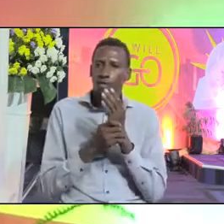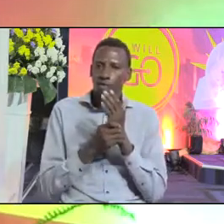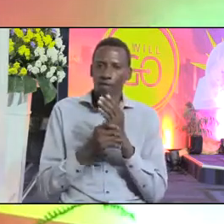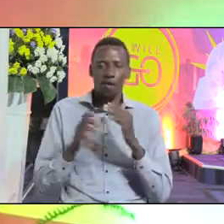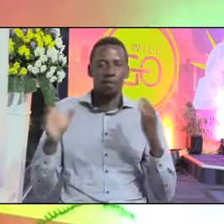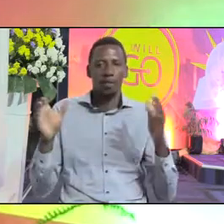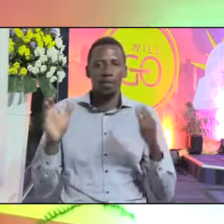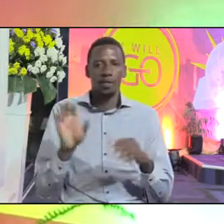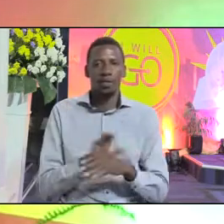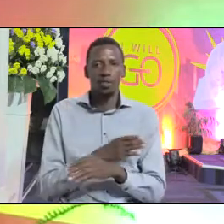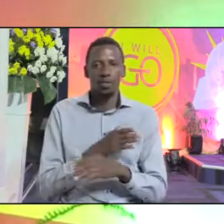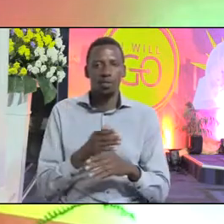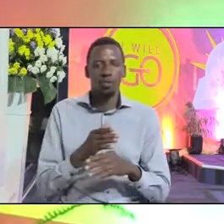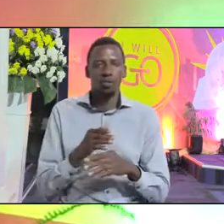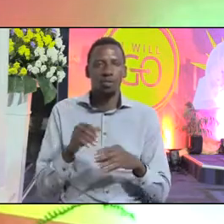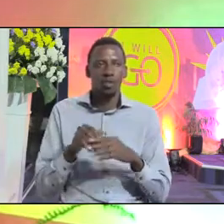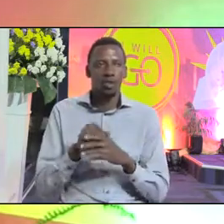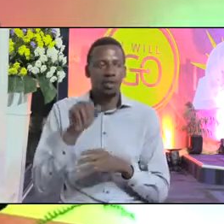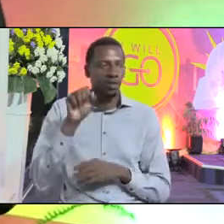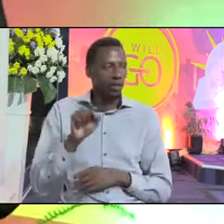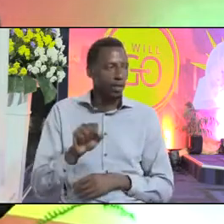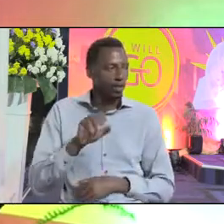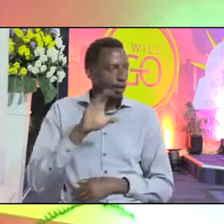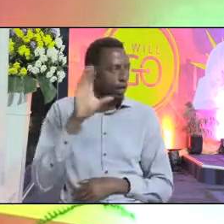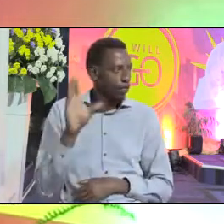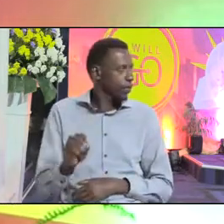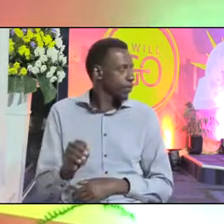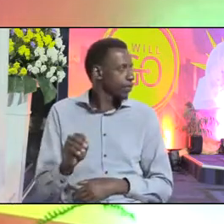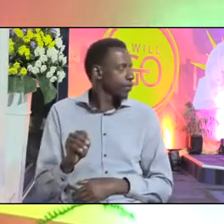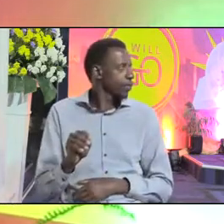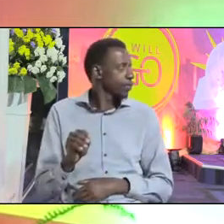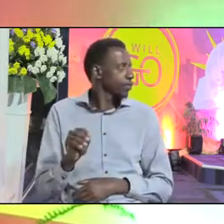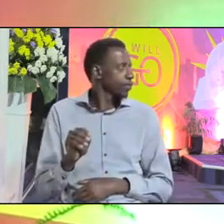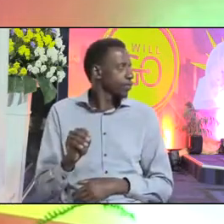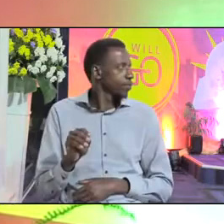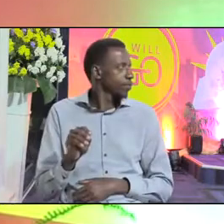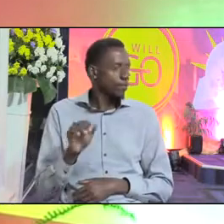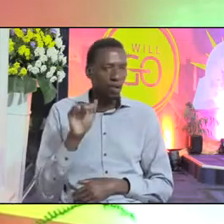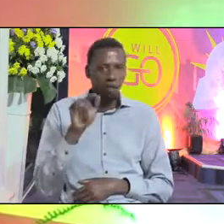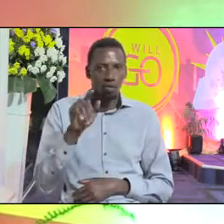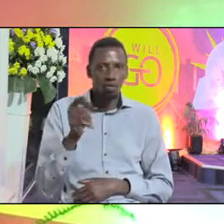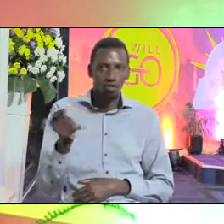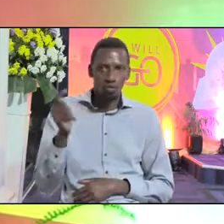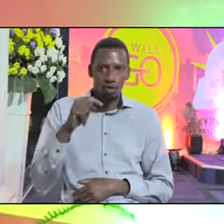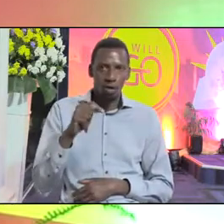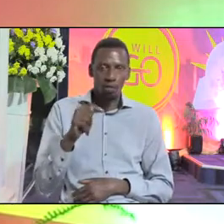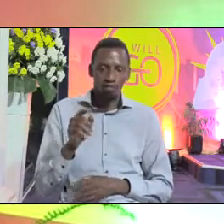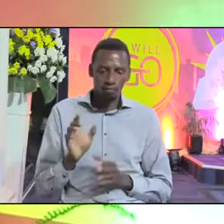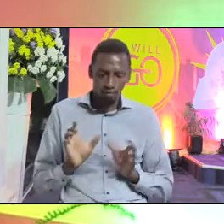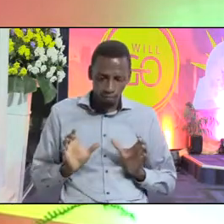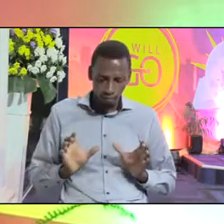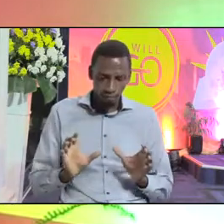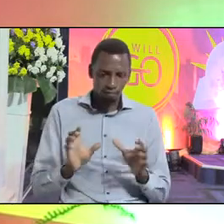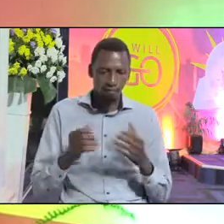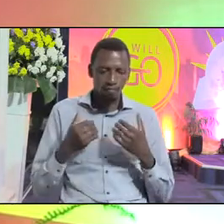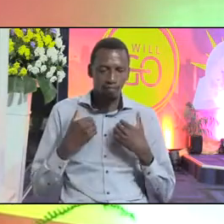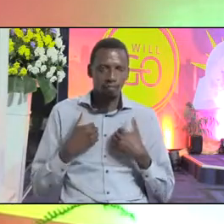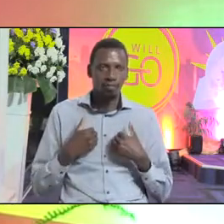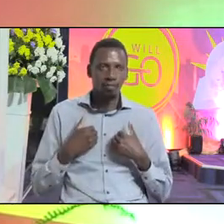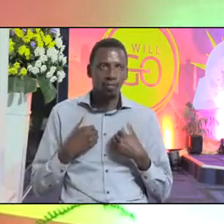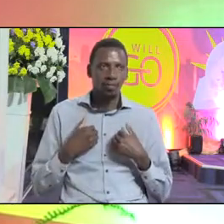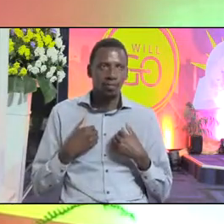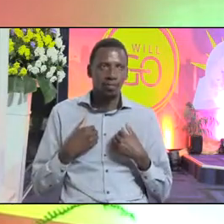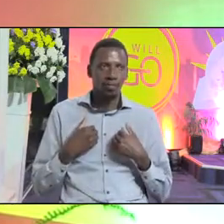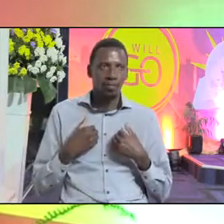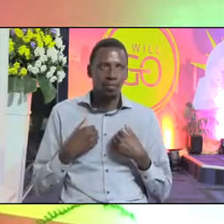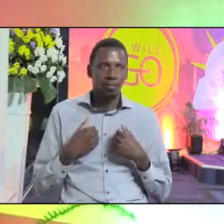I ask you to come up and to give me a push so that as